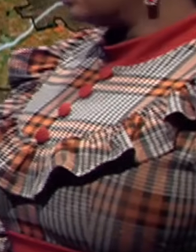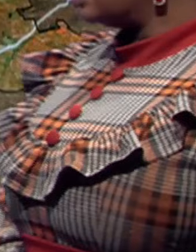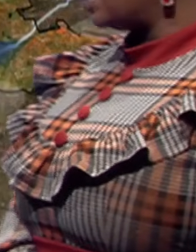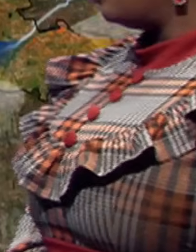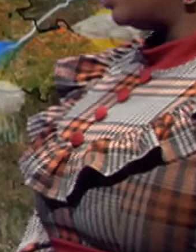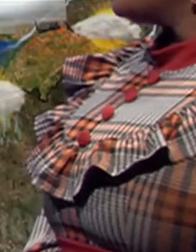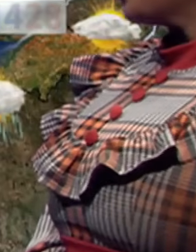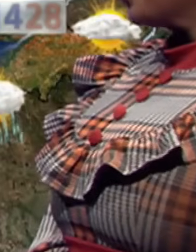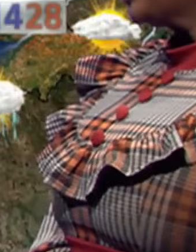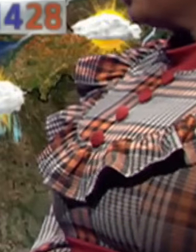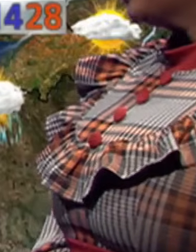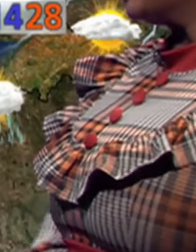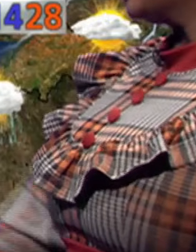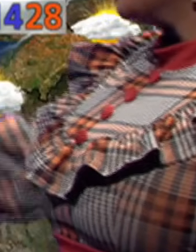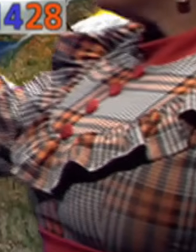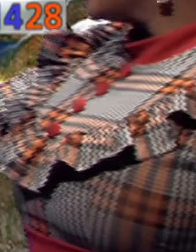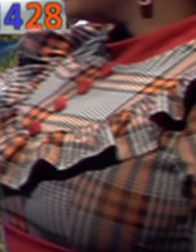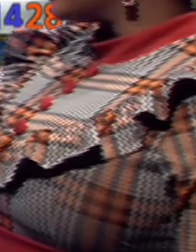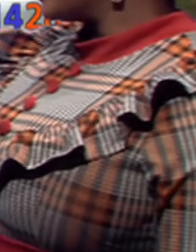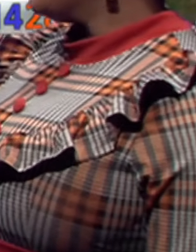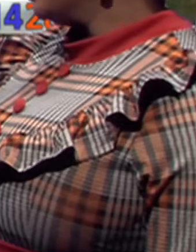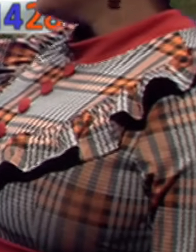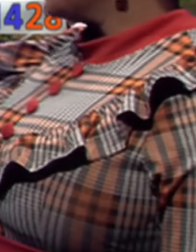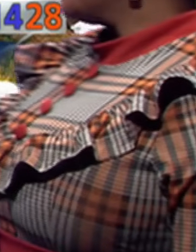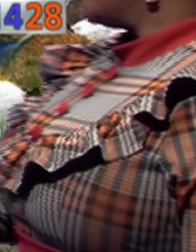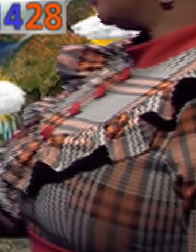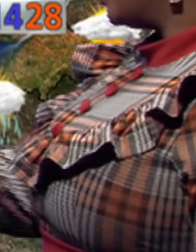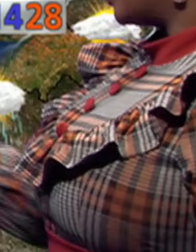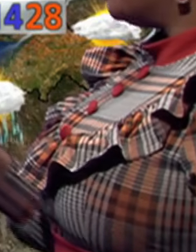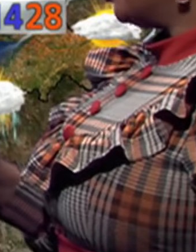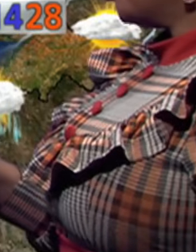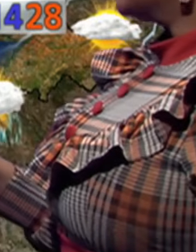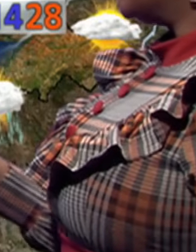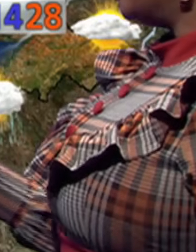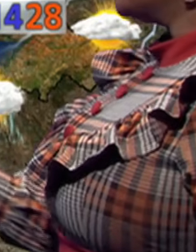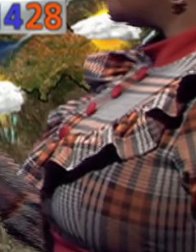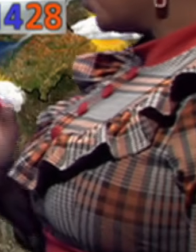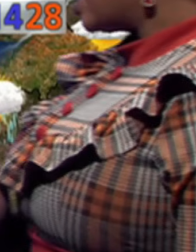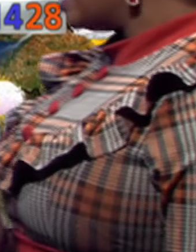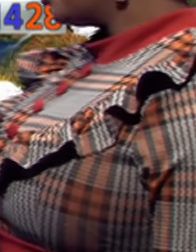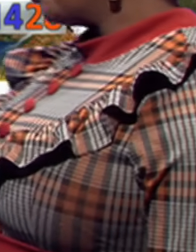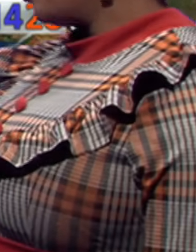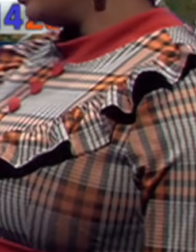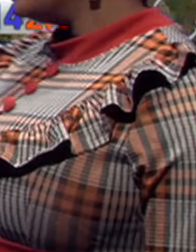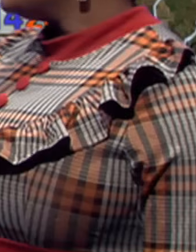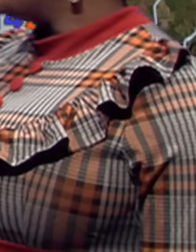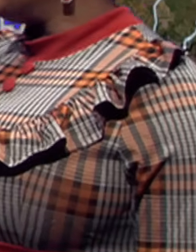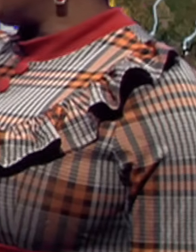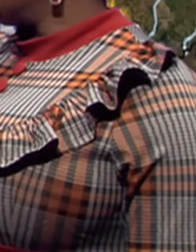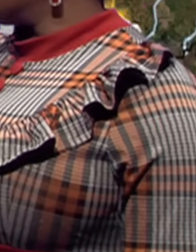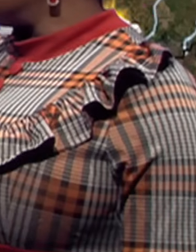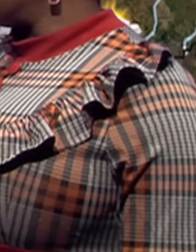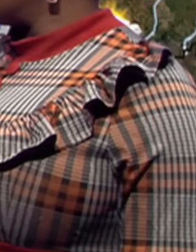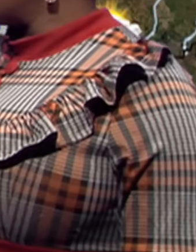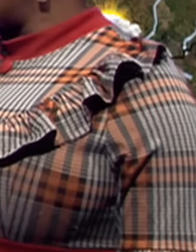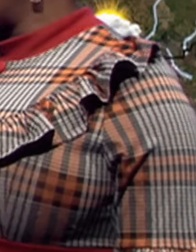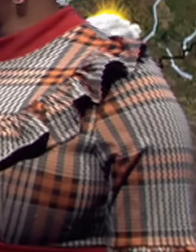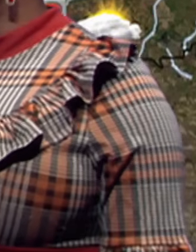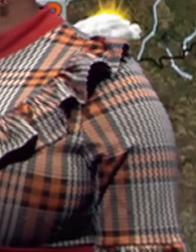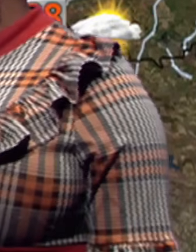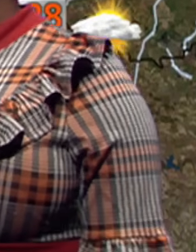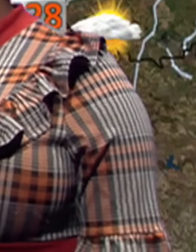go la go sasa rona North West go la go sasa Mahikeng re lebelela jwalo le gona re lebelela le go tsenelela jwalo go Klerksdorp le gona dipula tšela di santšane di le